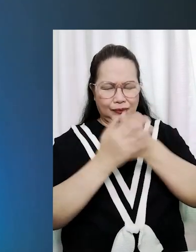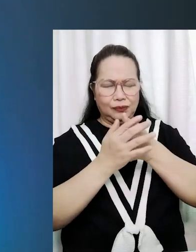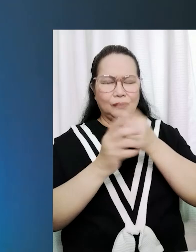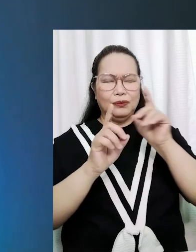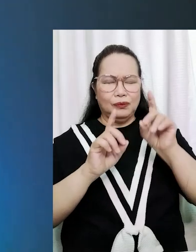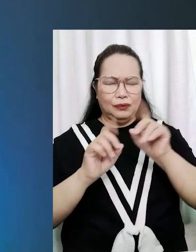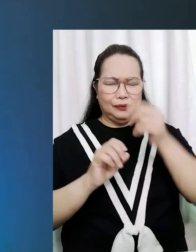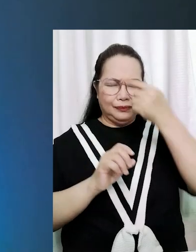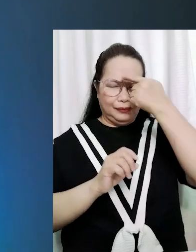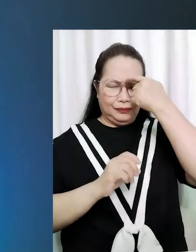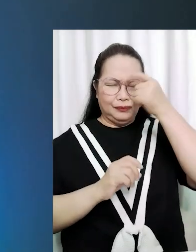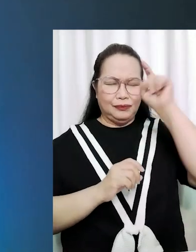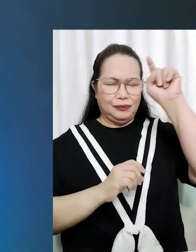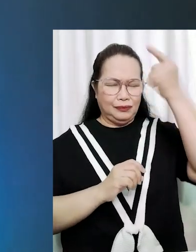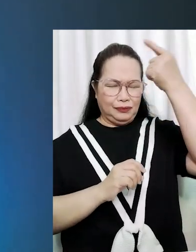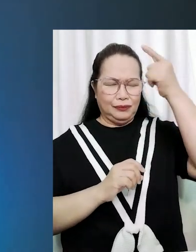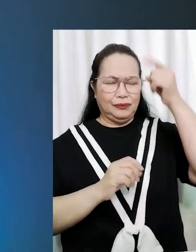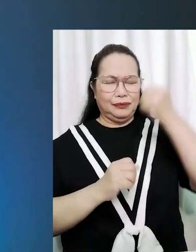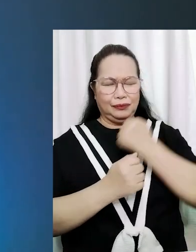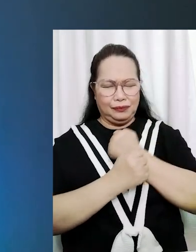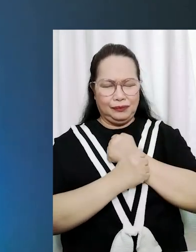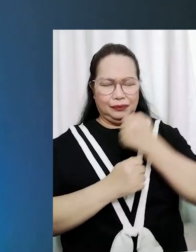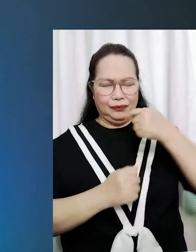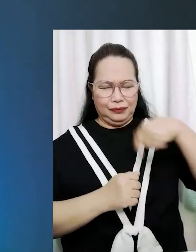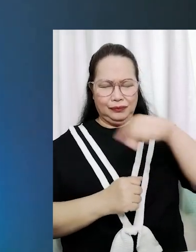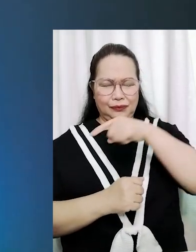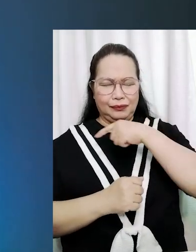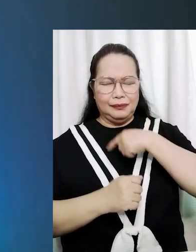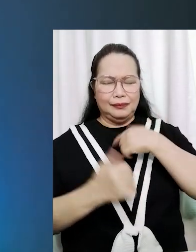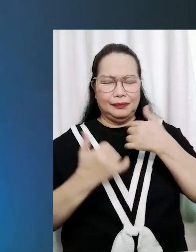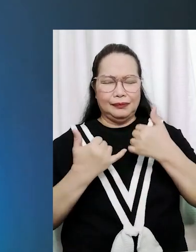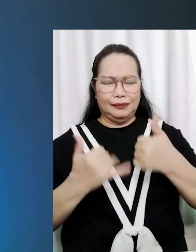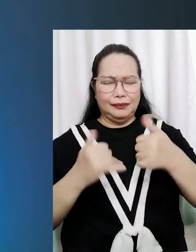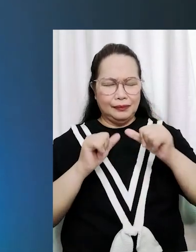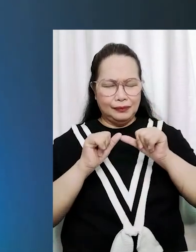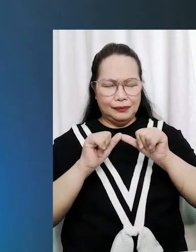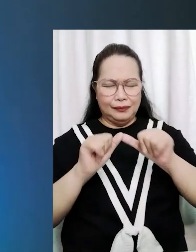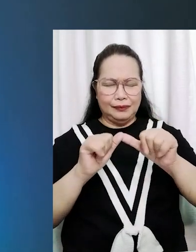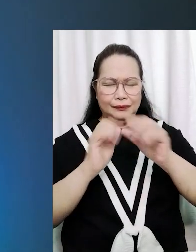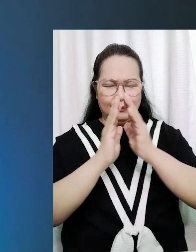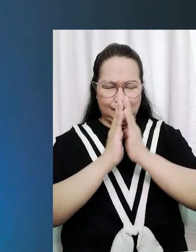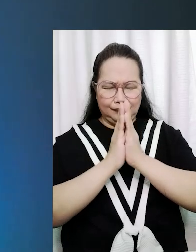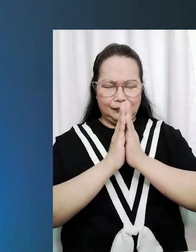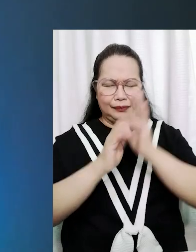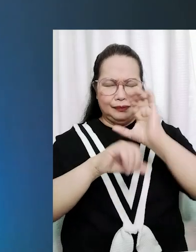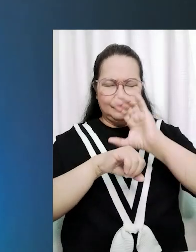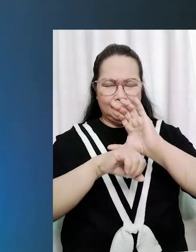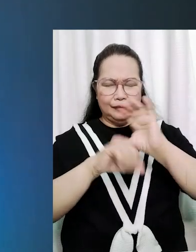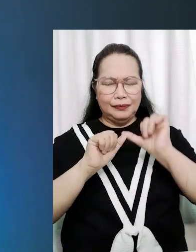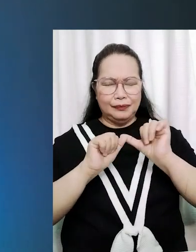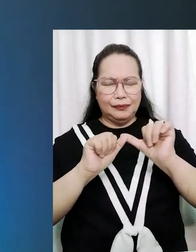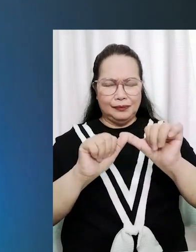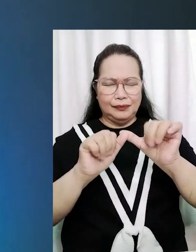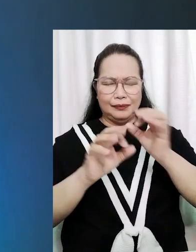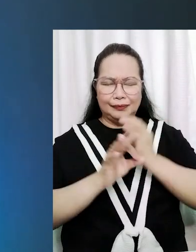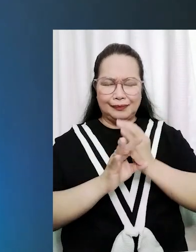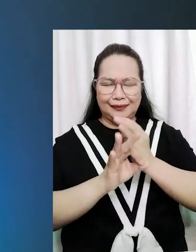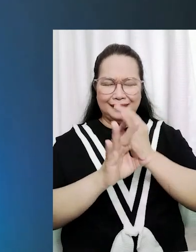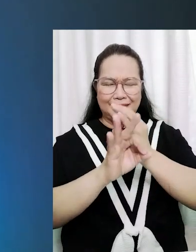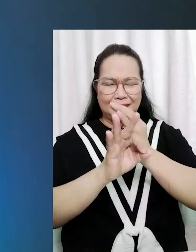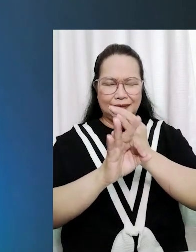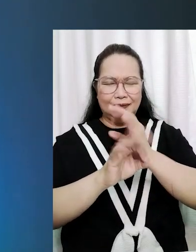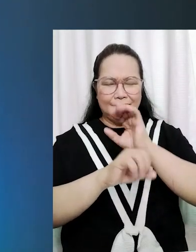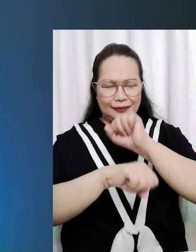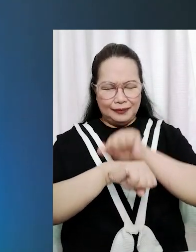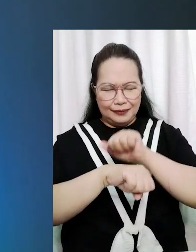do is because you love us. And now, Lord, just continue to pray that we as a church will continue to be faithful to the